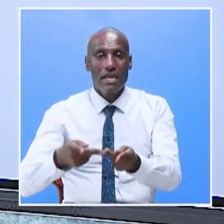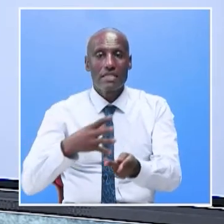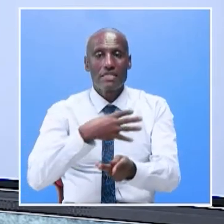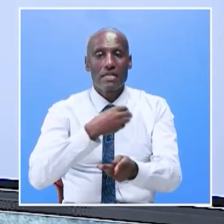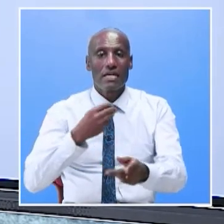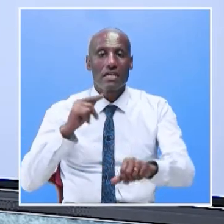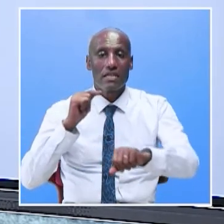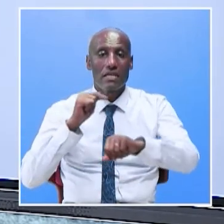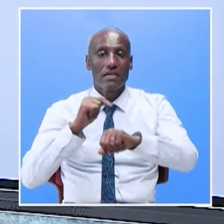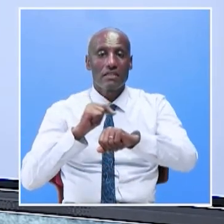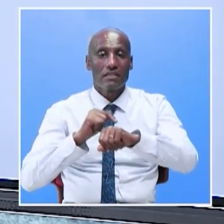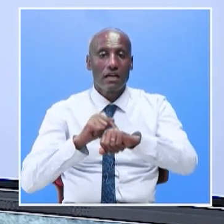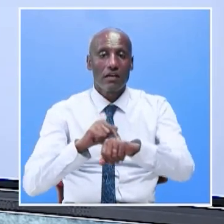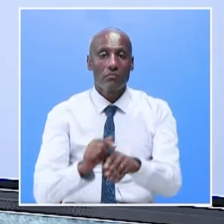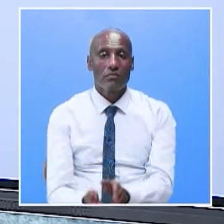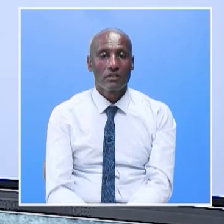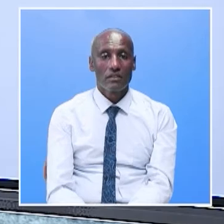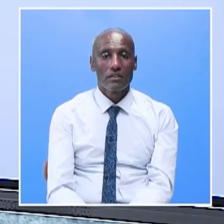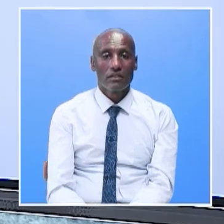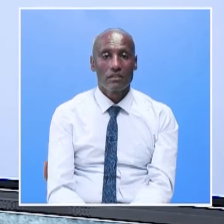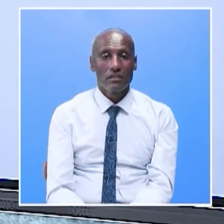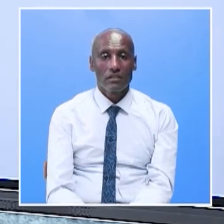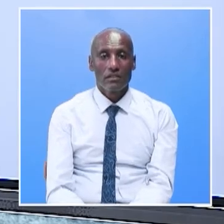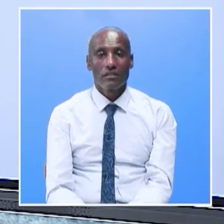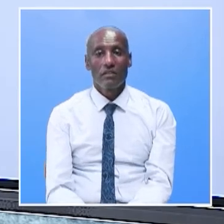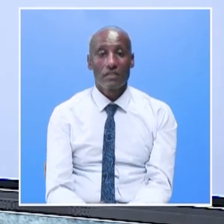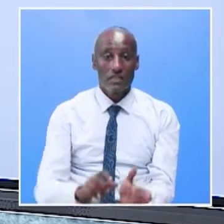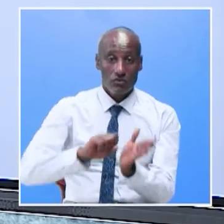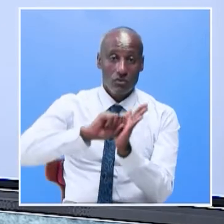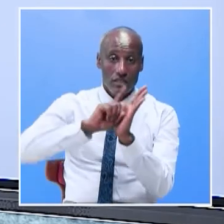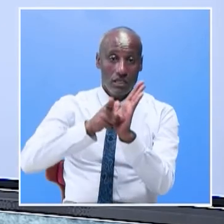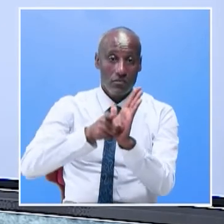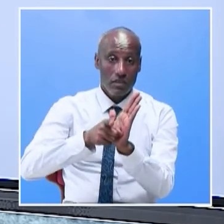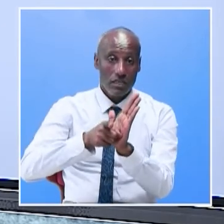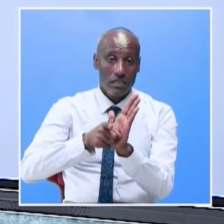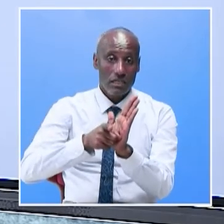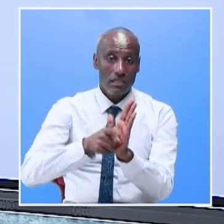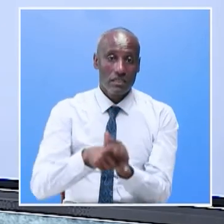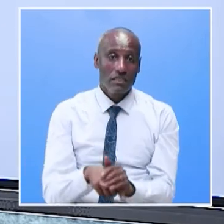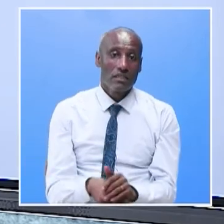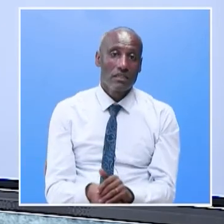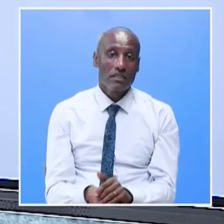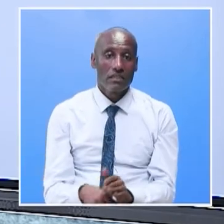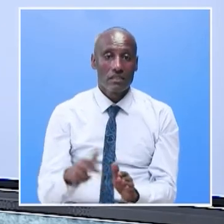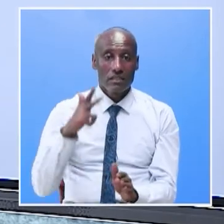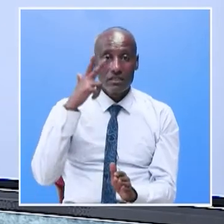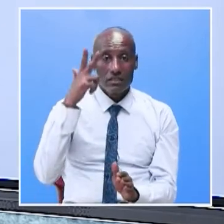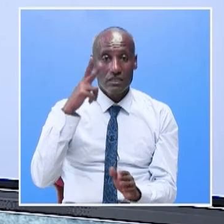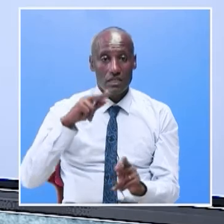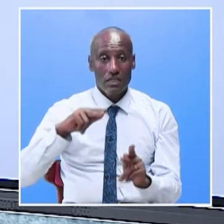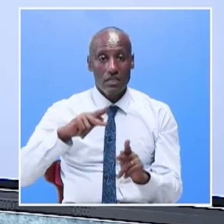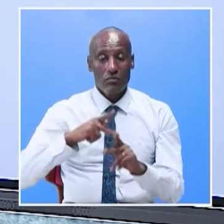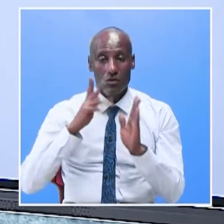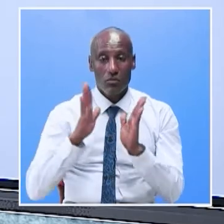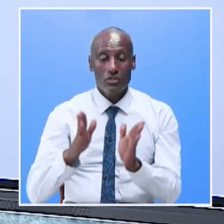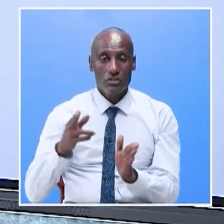make example. Students, here is your example for my birthday on Saturday, like this. Make 3 preposition sentence